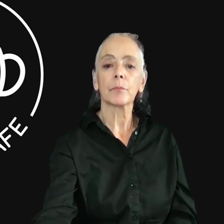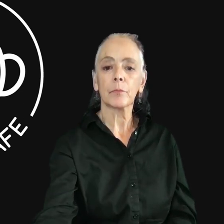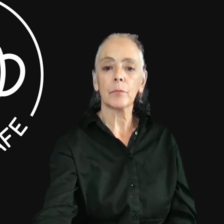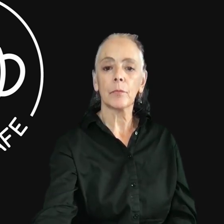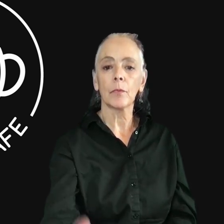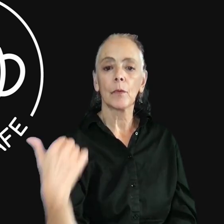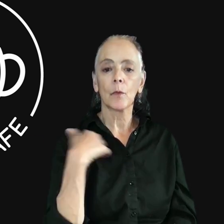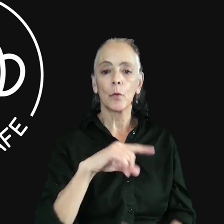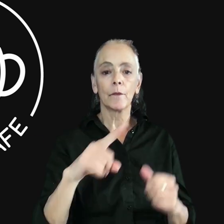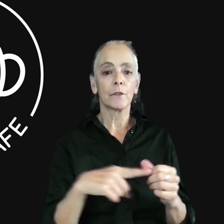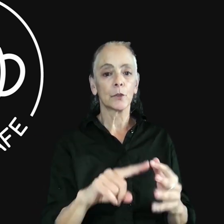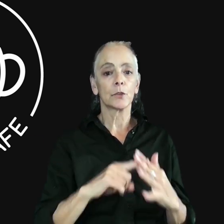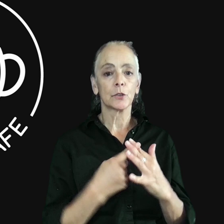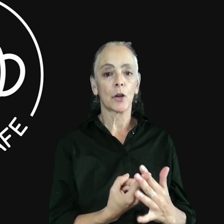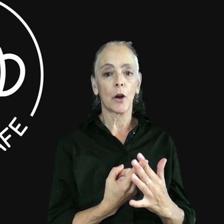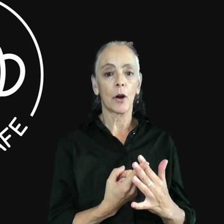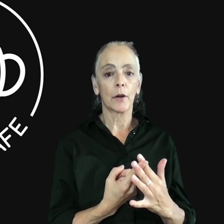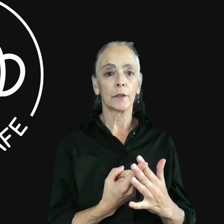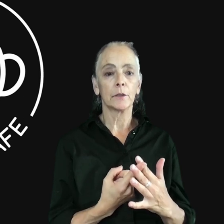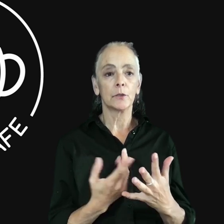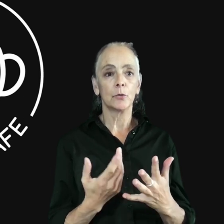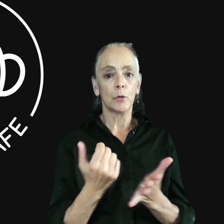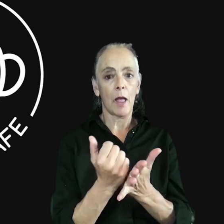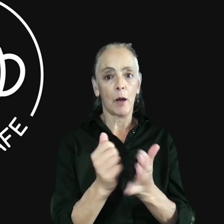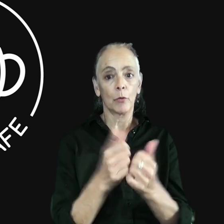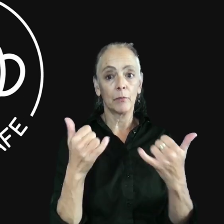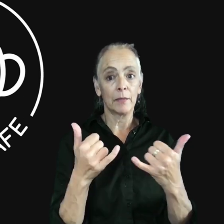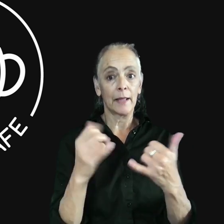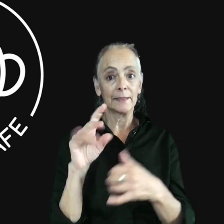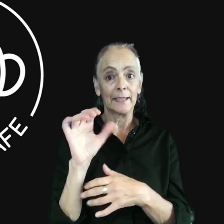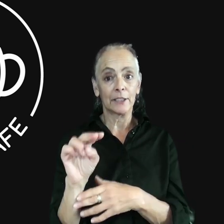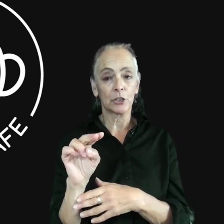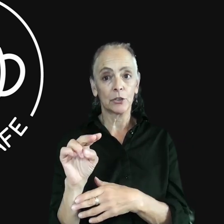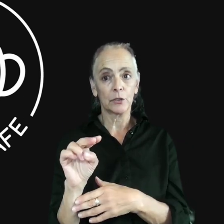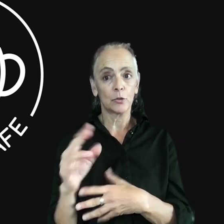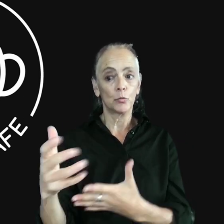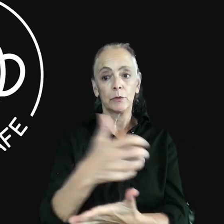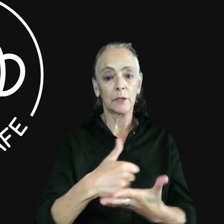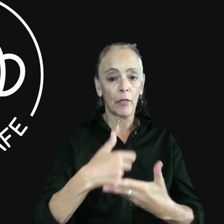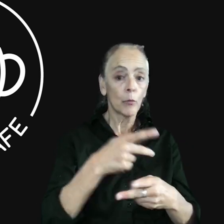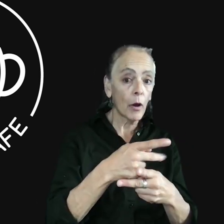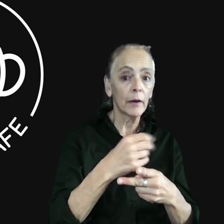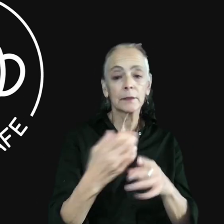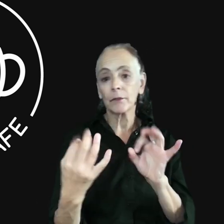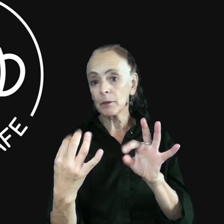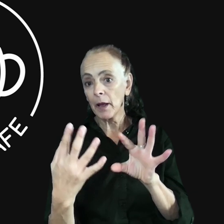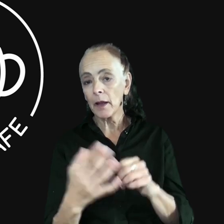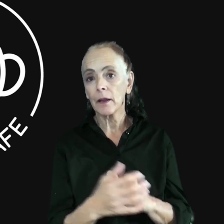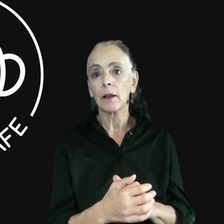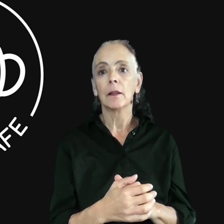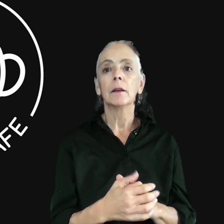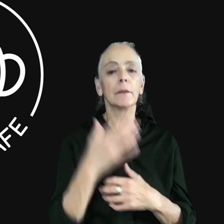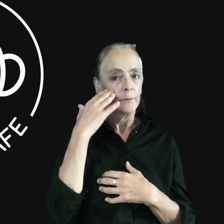first started to help on playstation just to gather production feedback on some of the and as you said yeah we know